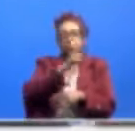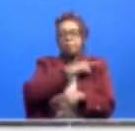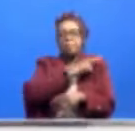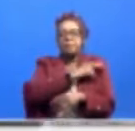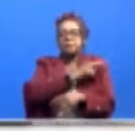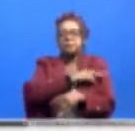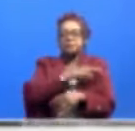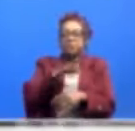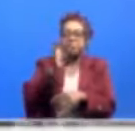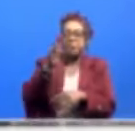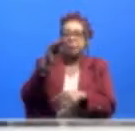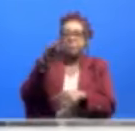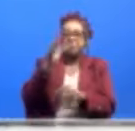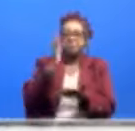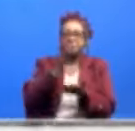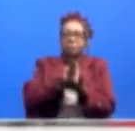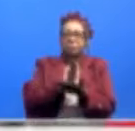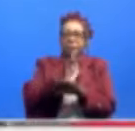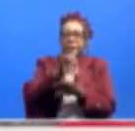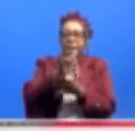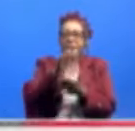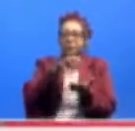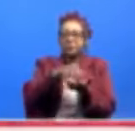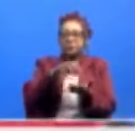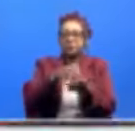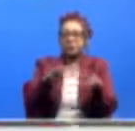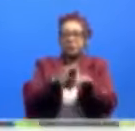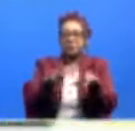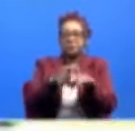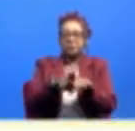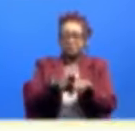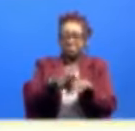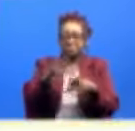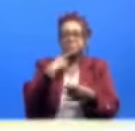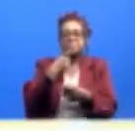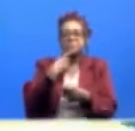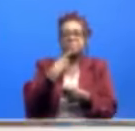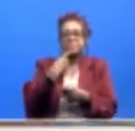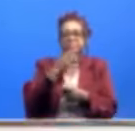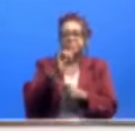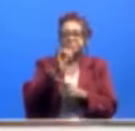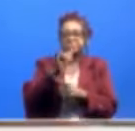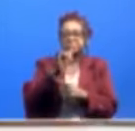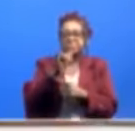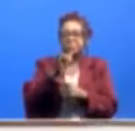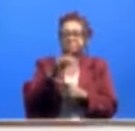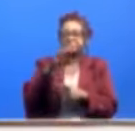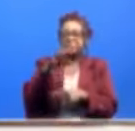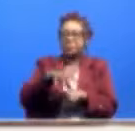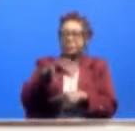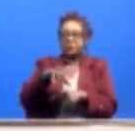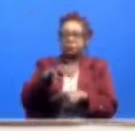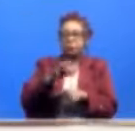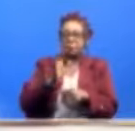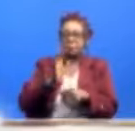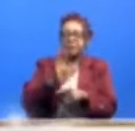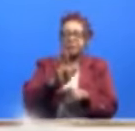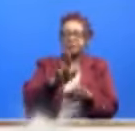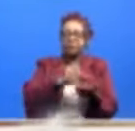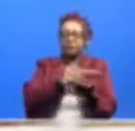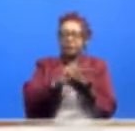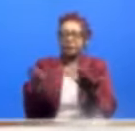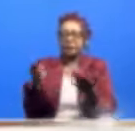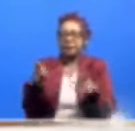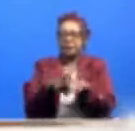Imami, confirmed the incident as the authorities indicate that the matatu's brakes failed as it was going downhill.